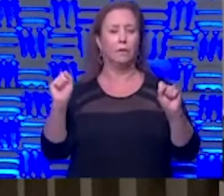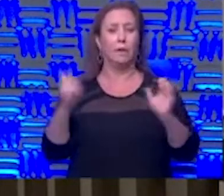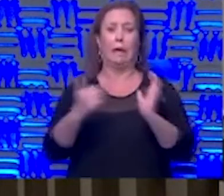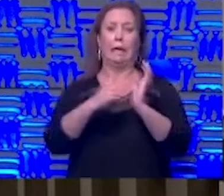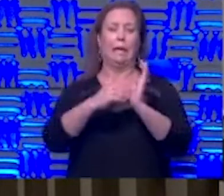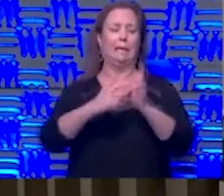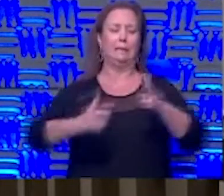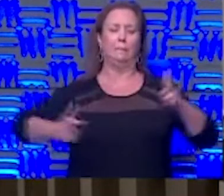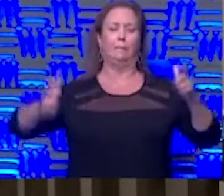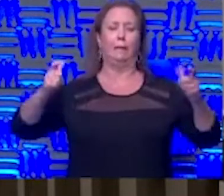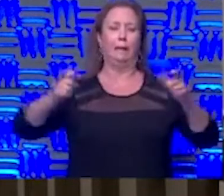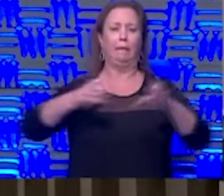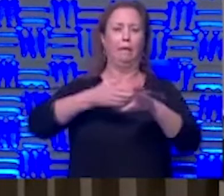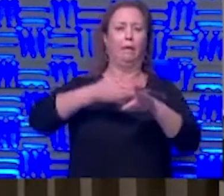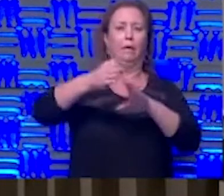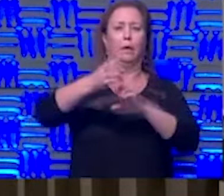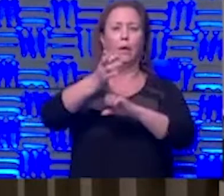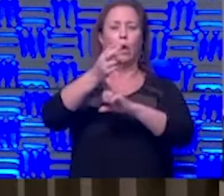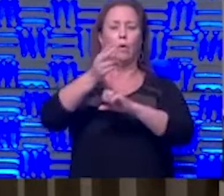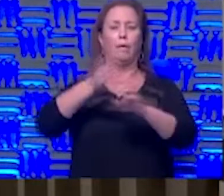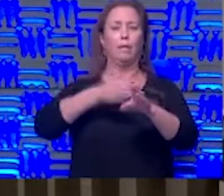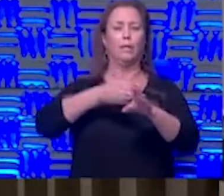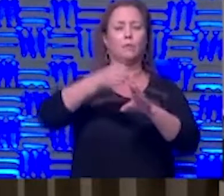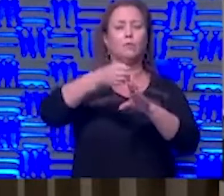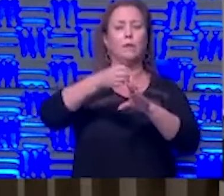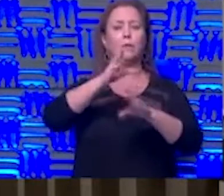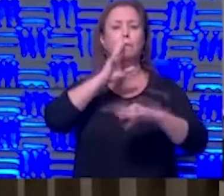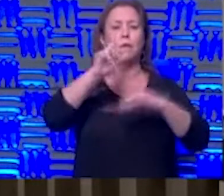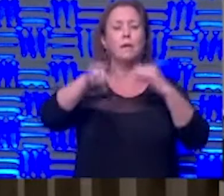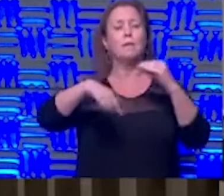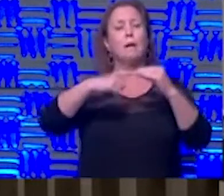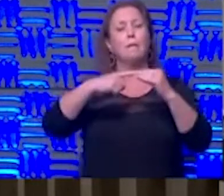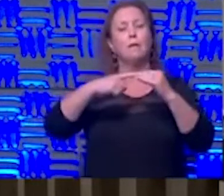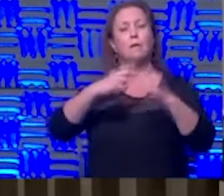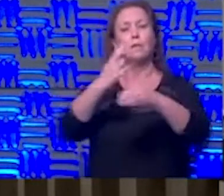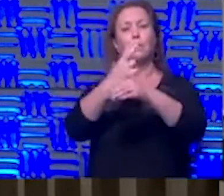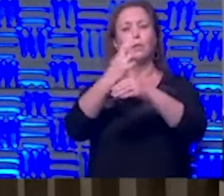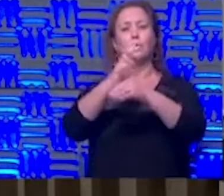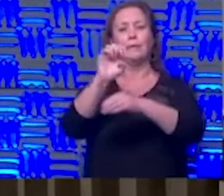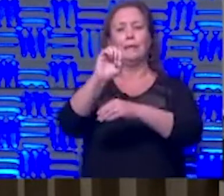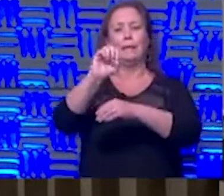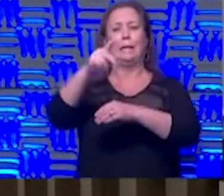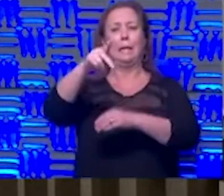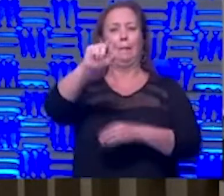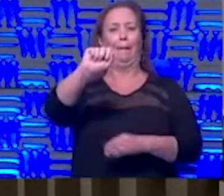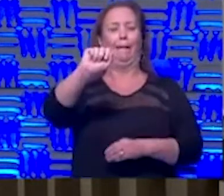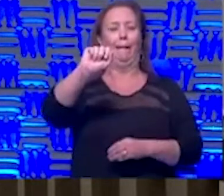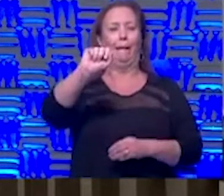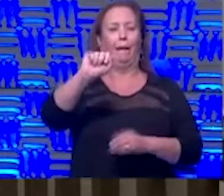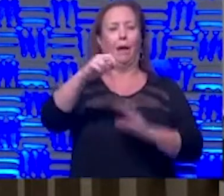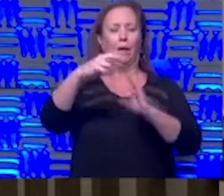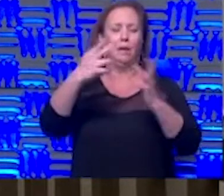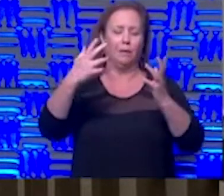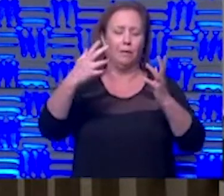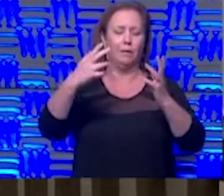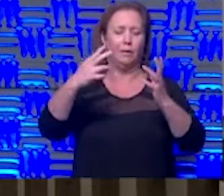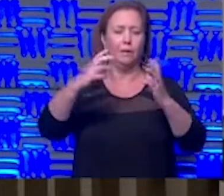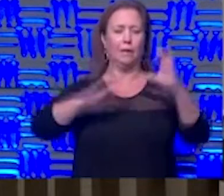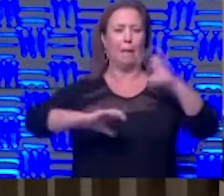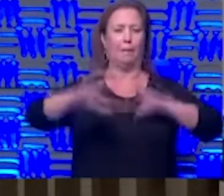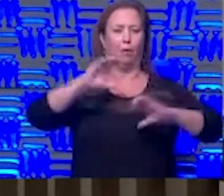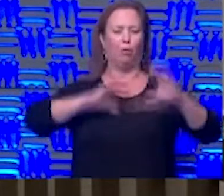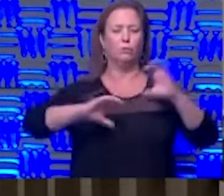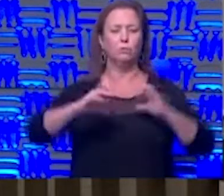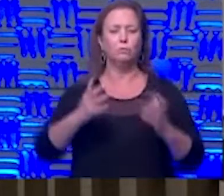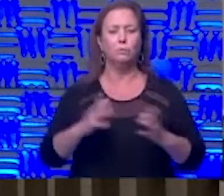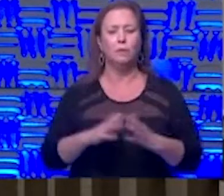large industry, the hotel industry or whatever industry you're talking about. They're probably using EPA registered or validated